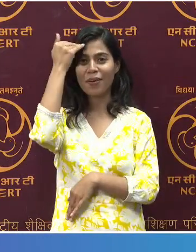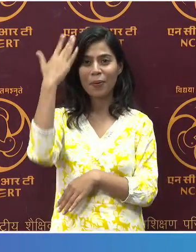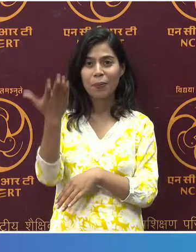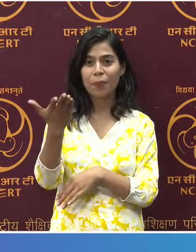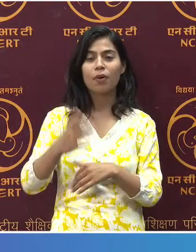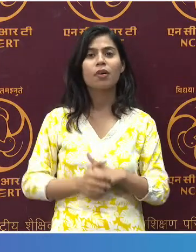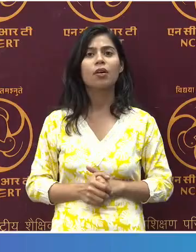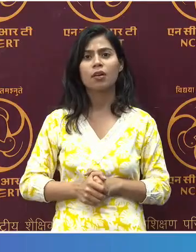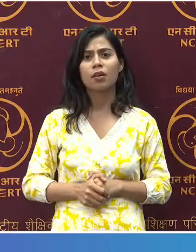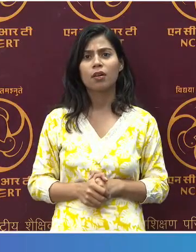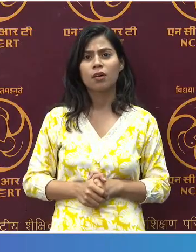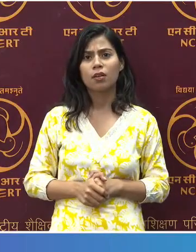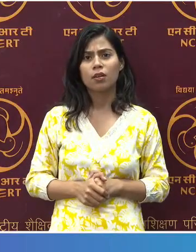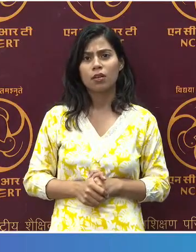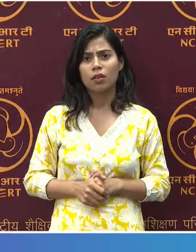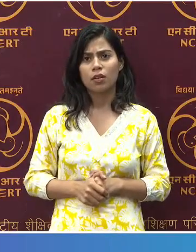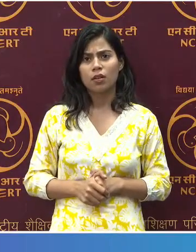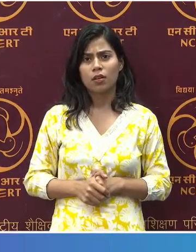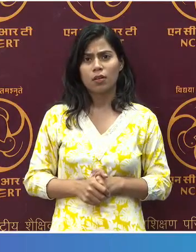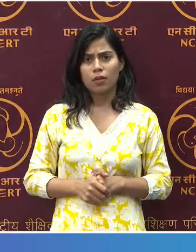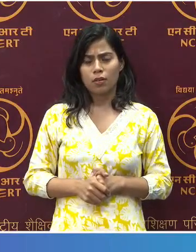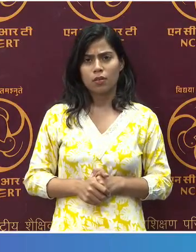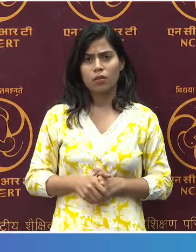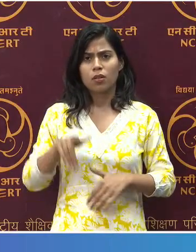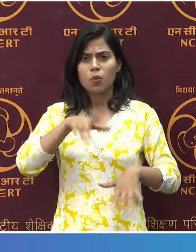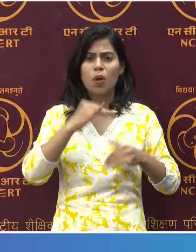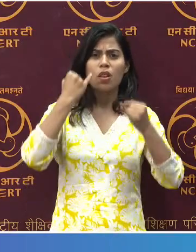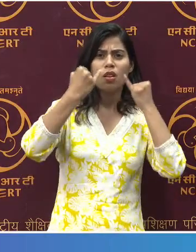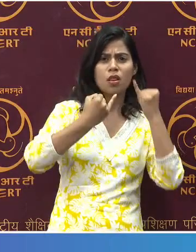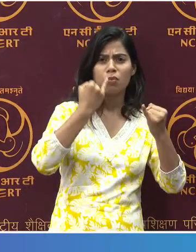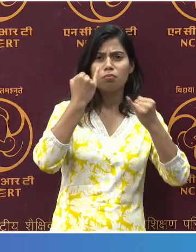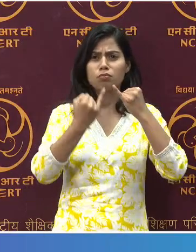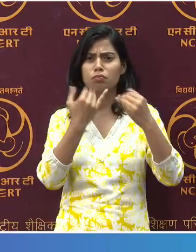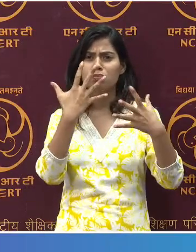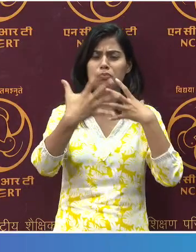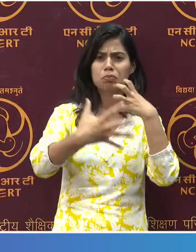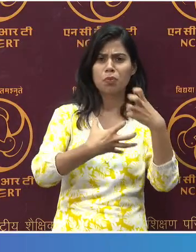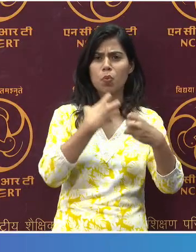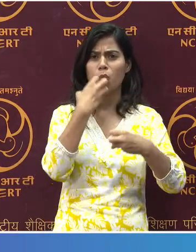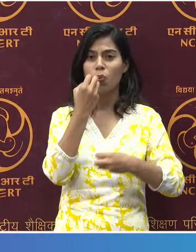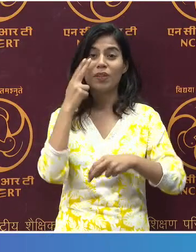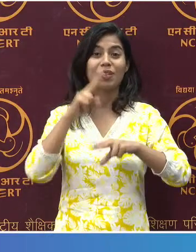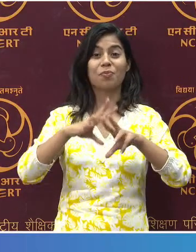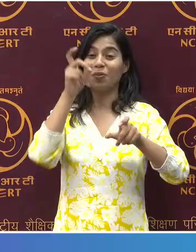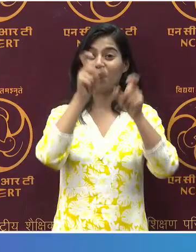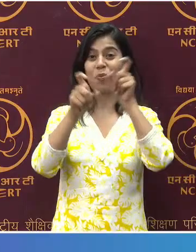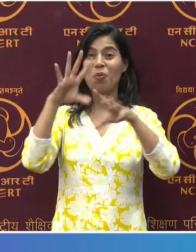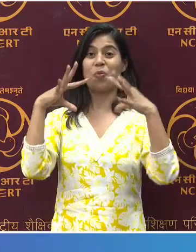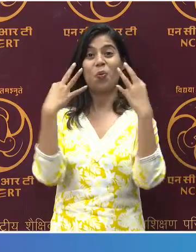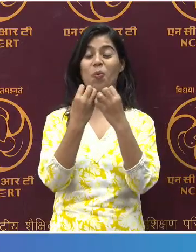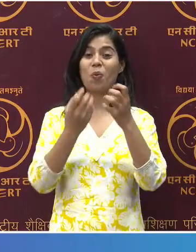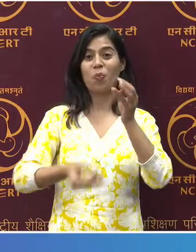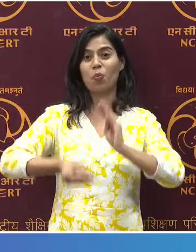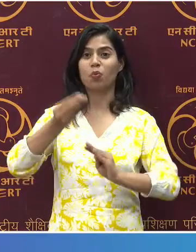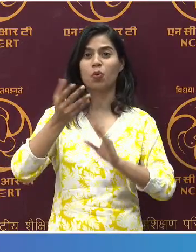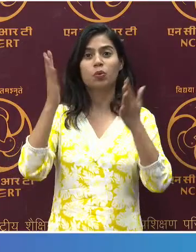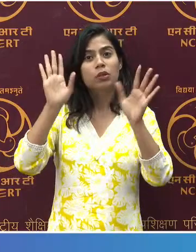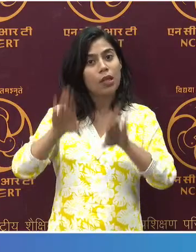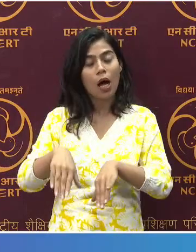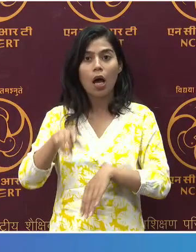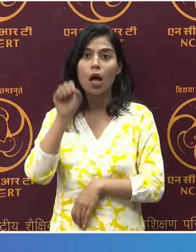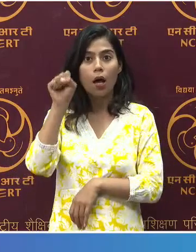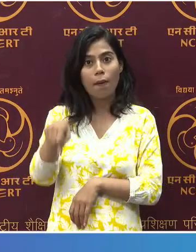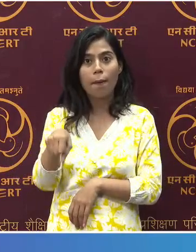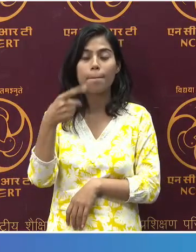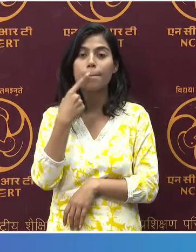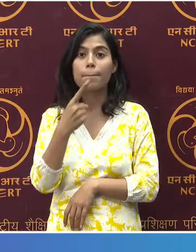and so we are just alternatively finding the sources. Yes. Because population going to be increased, industrialization going to be increased, True.